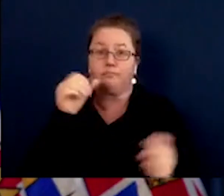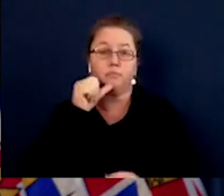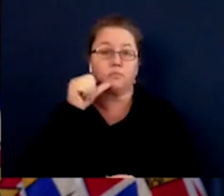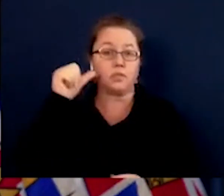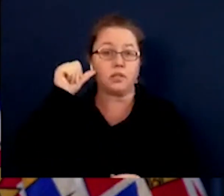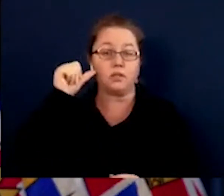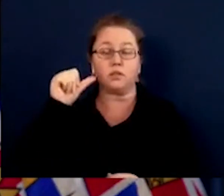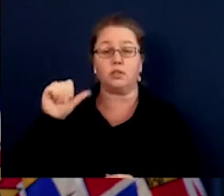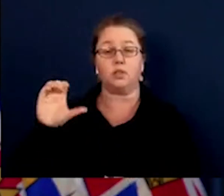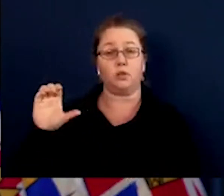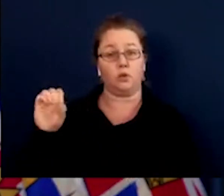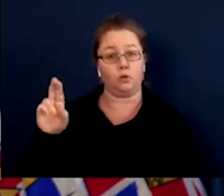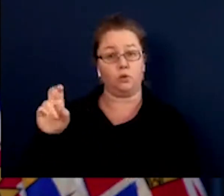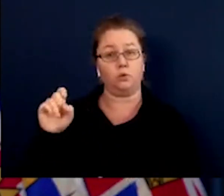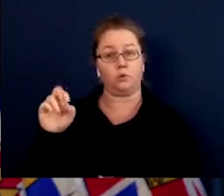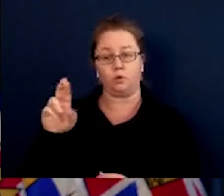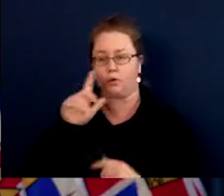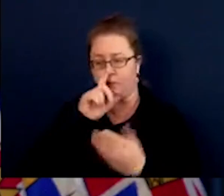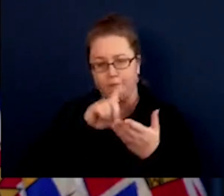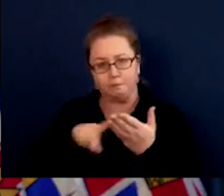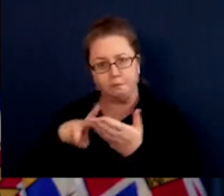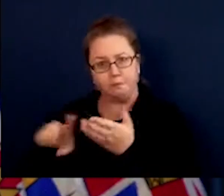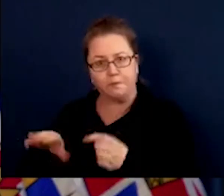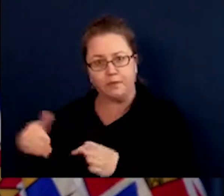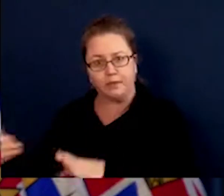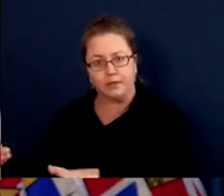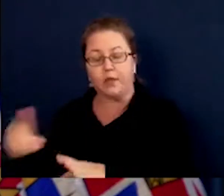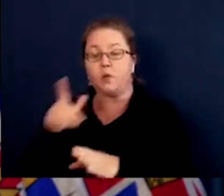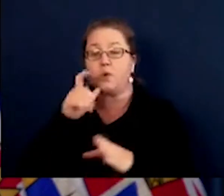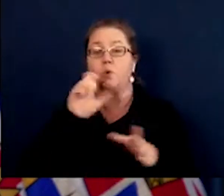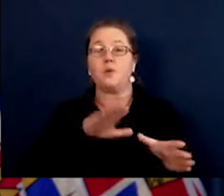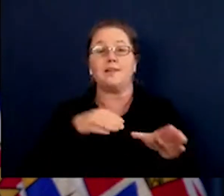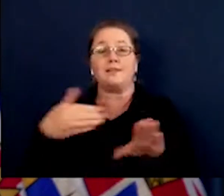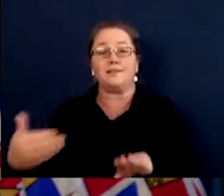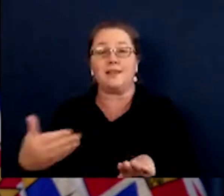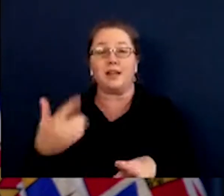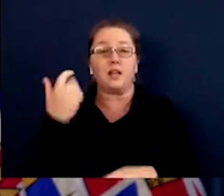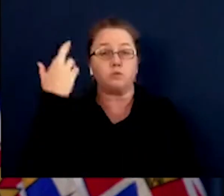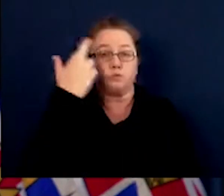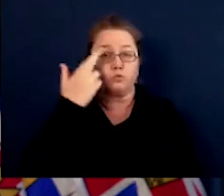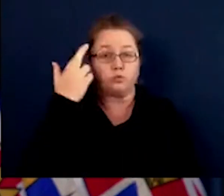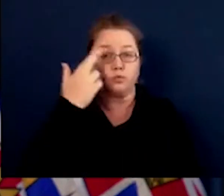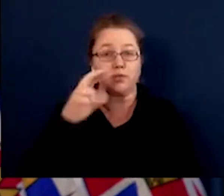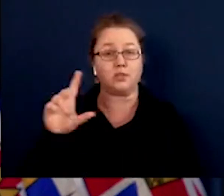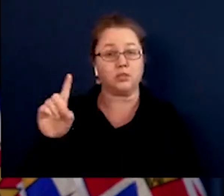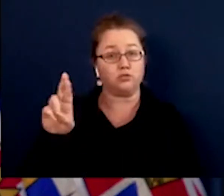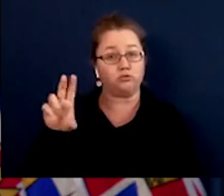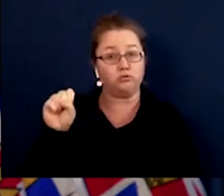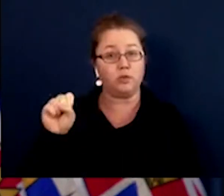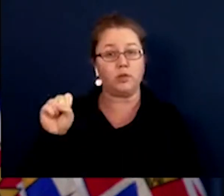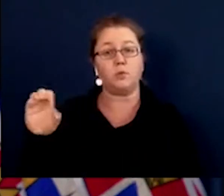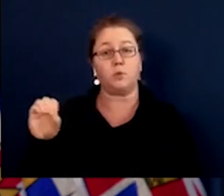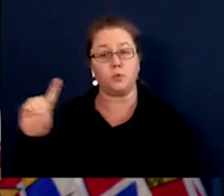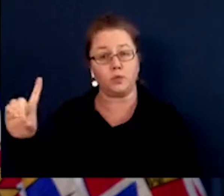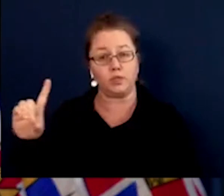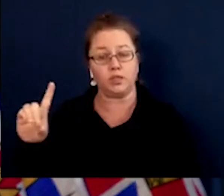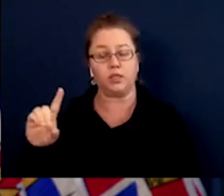coroner around the number of people in British Columbia who have died from overdoses. We had